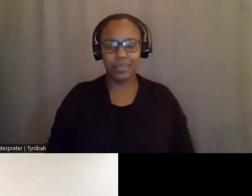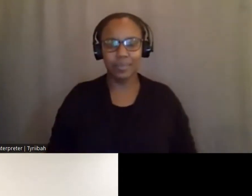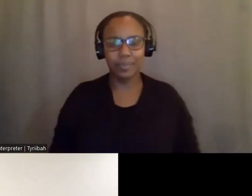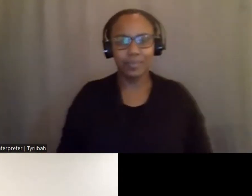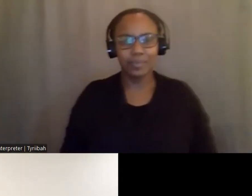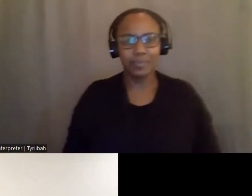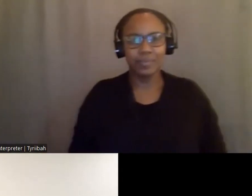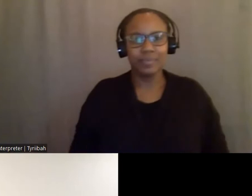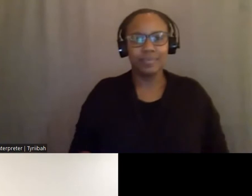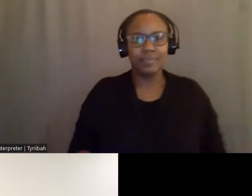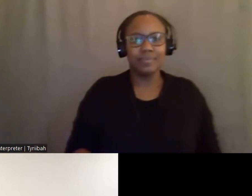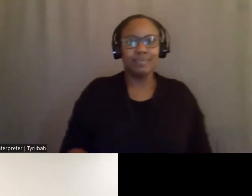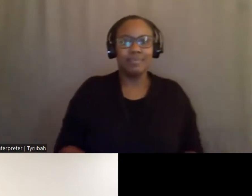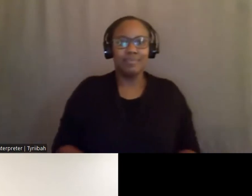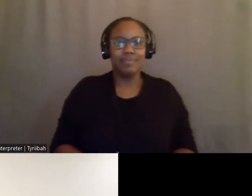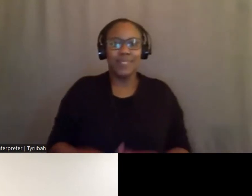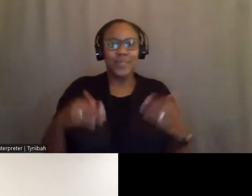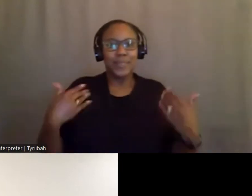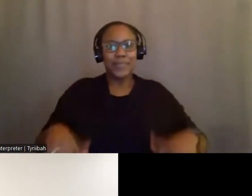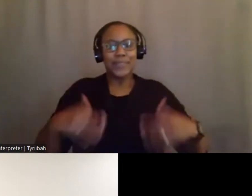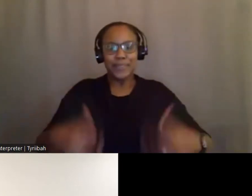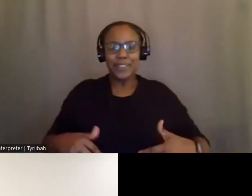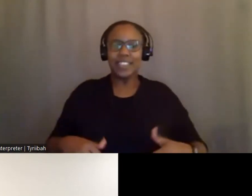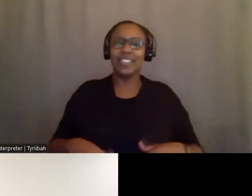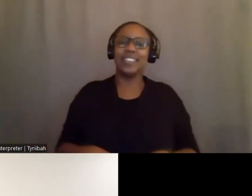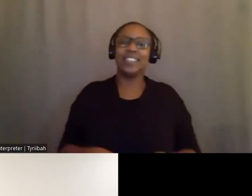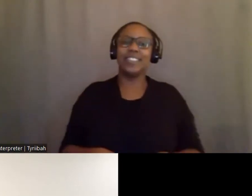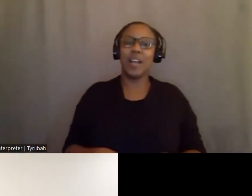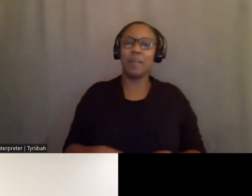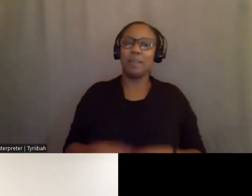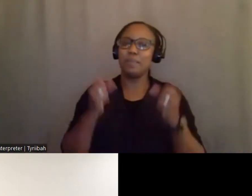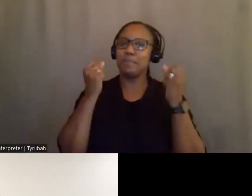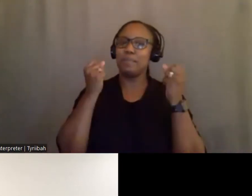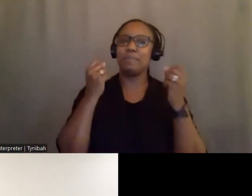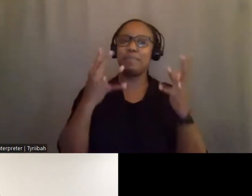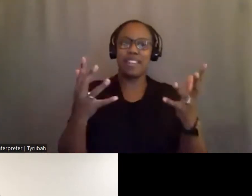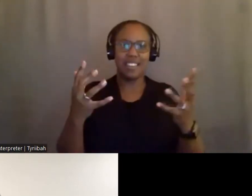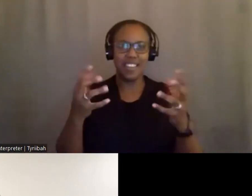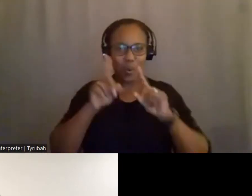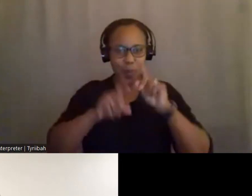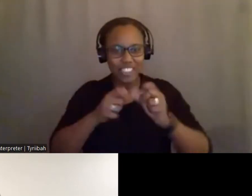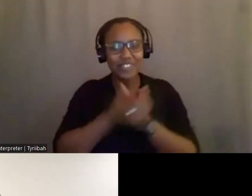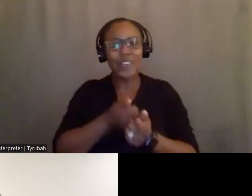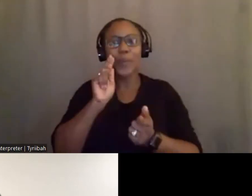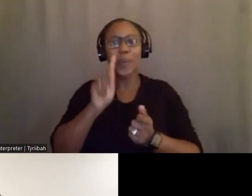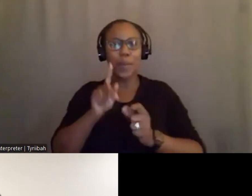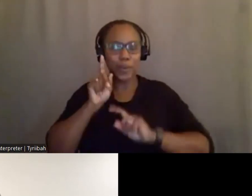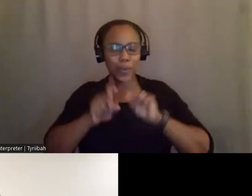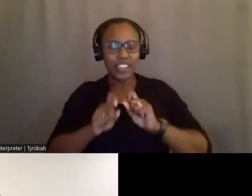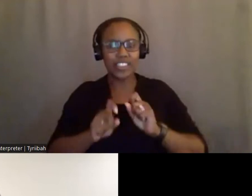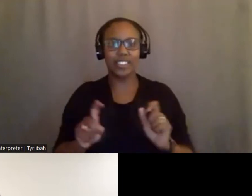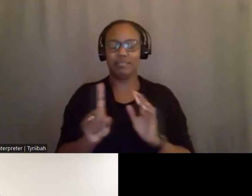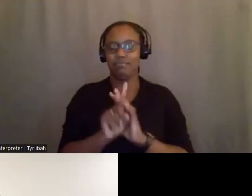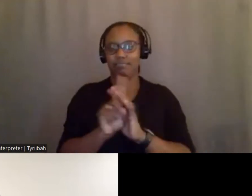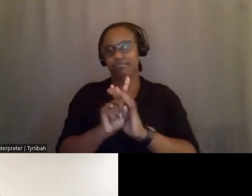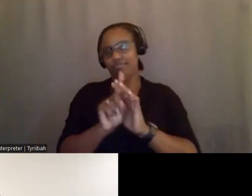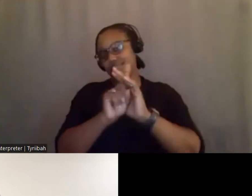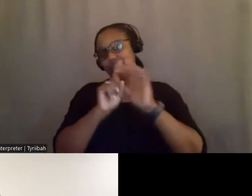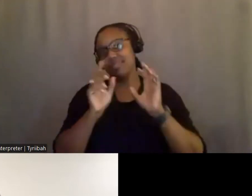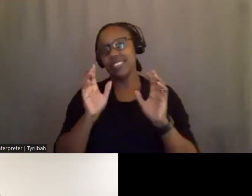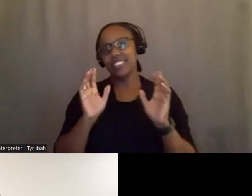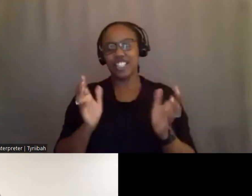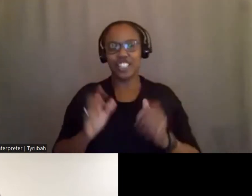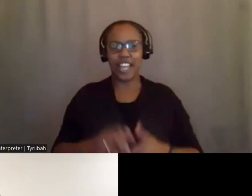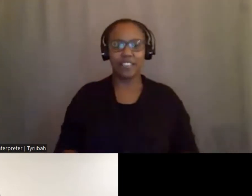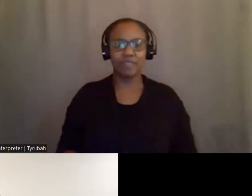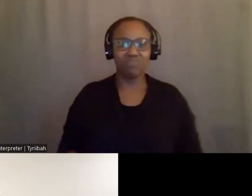Ooh, and there are so many great follow-up questions. The questions are just following up in the chat. So this is